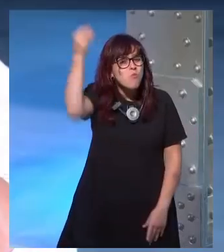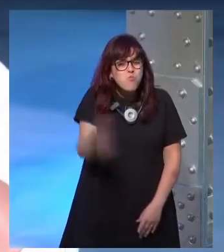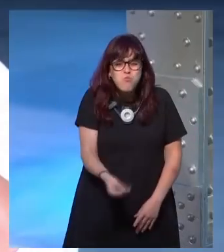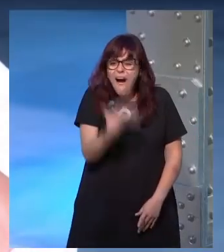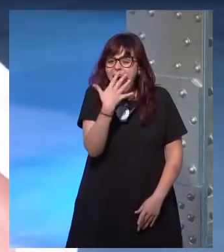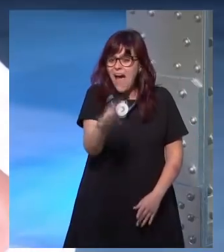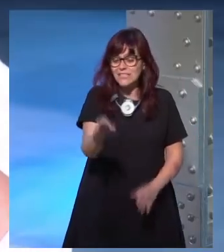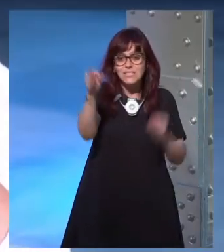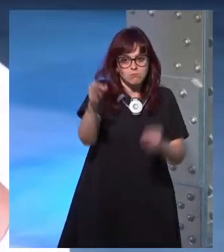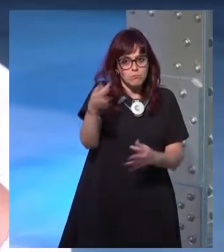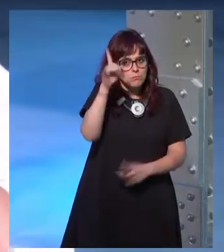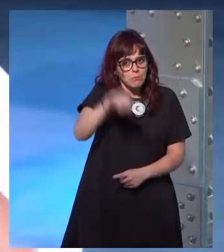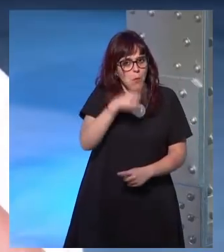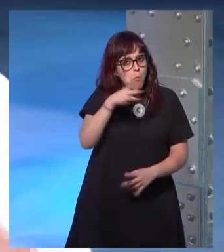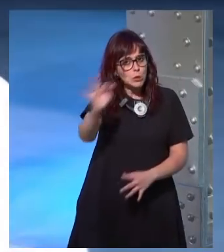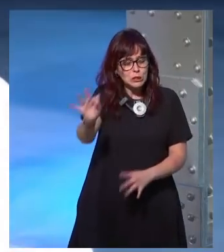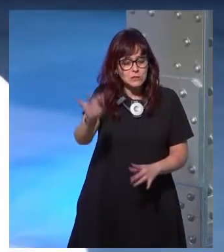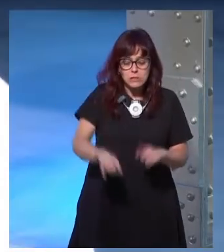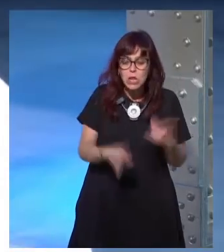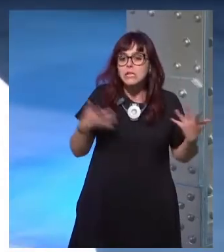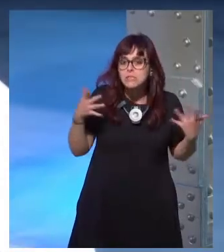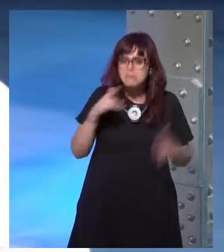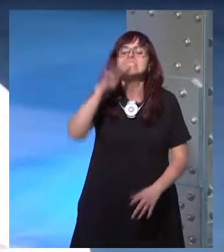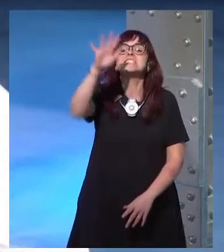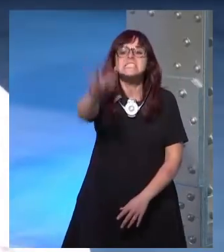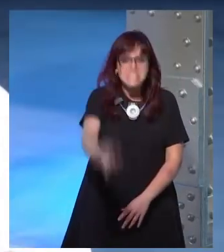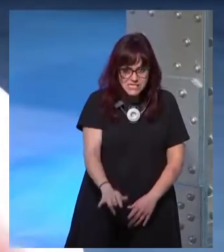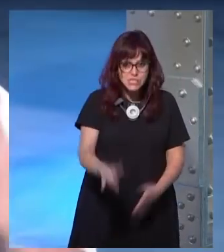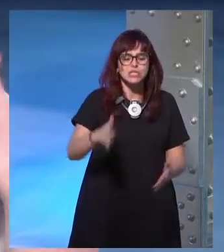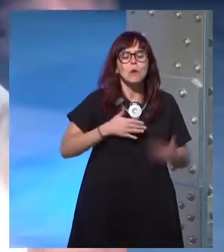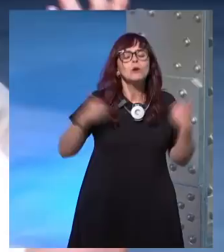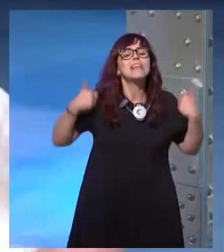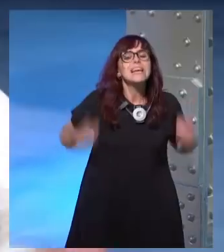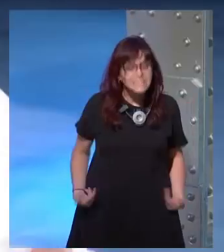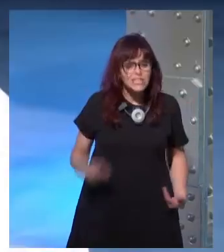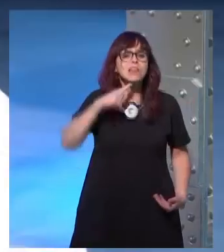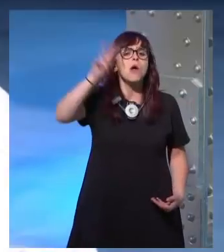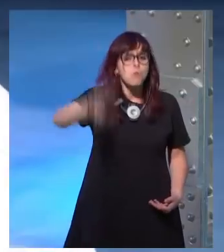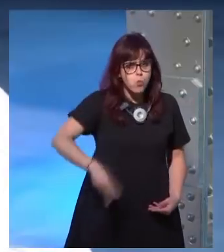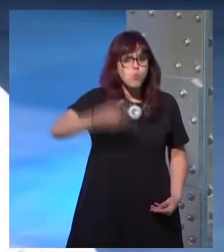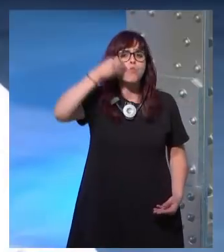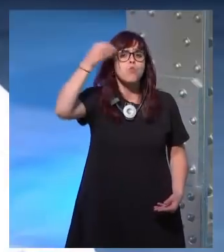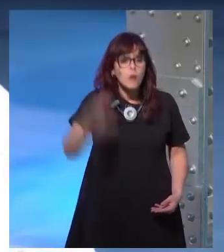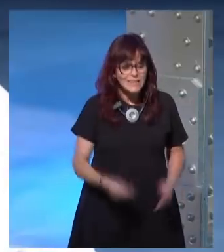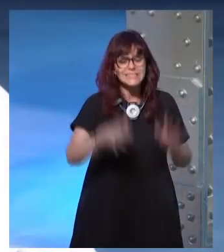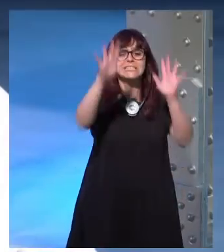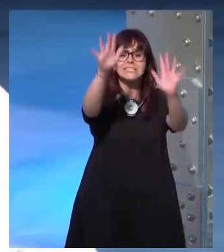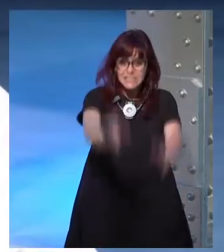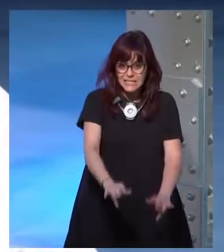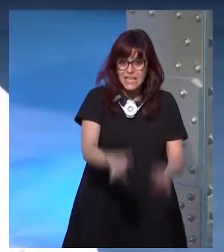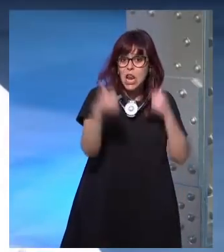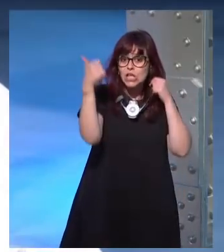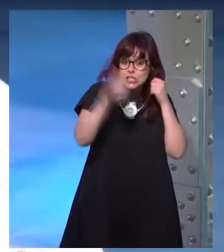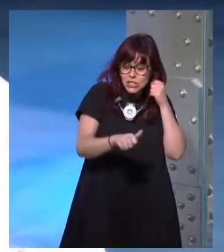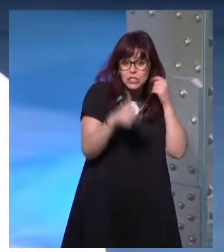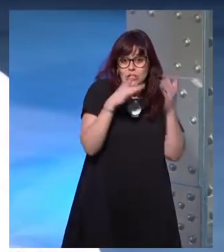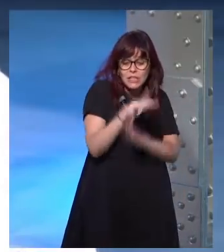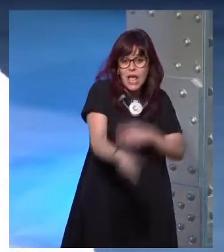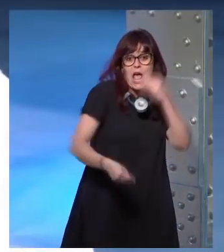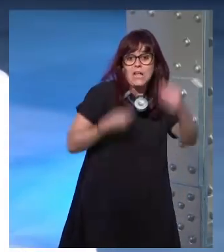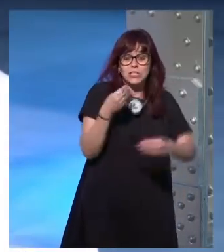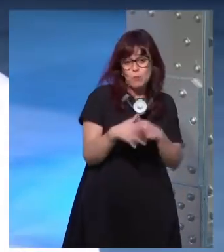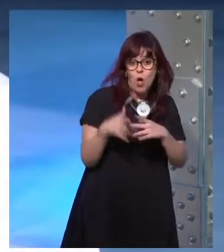are we really that good, the men? And they don't. They don't do that. We're not going to do that either. Yeah, we're really that